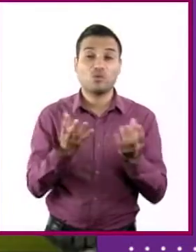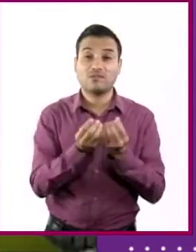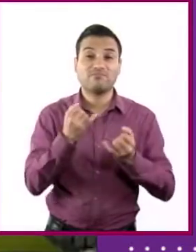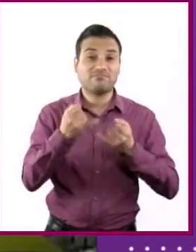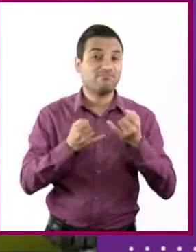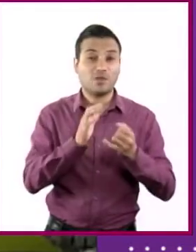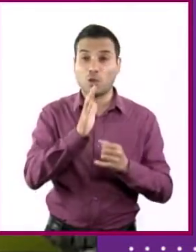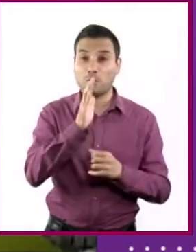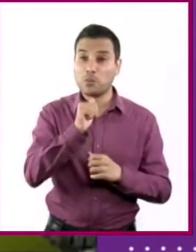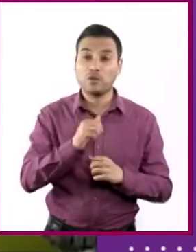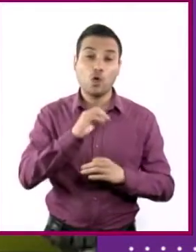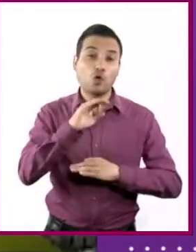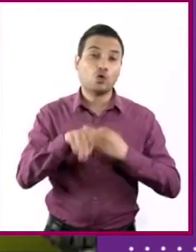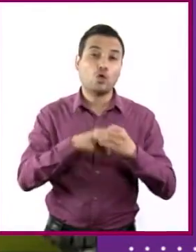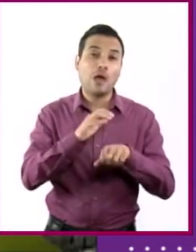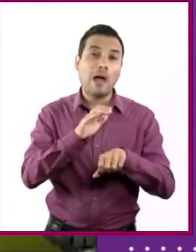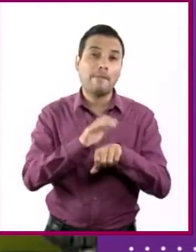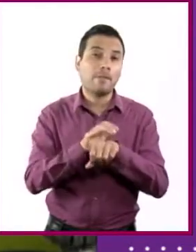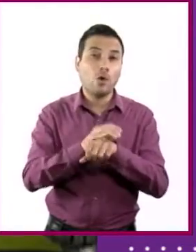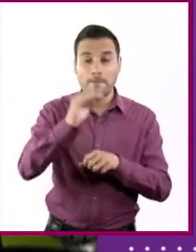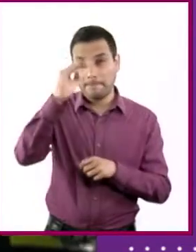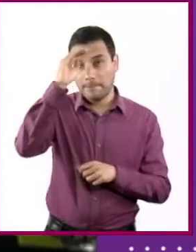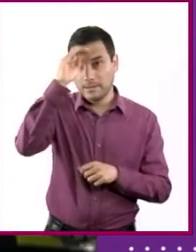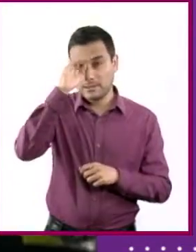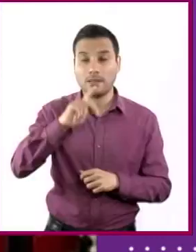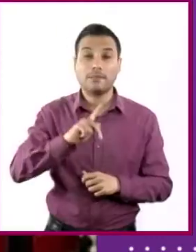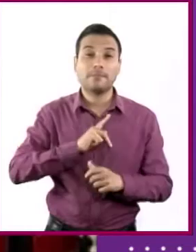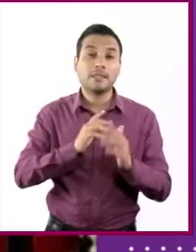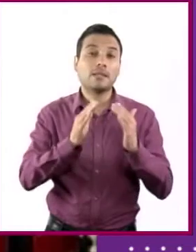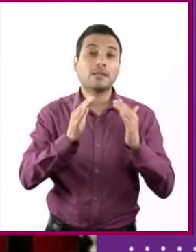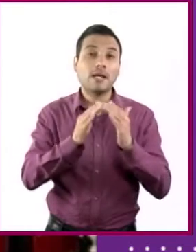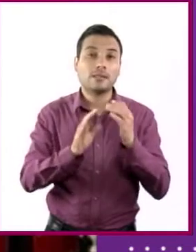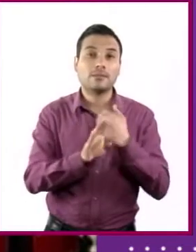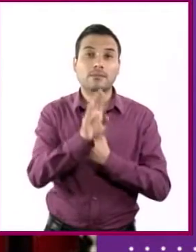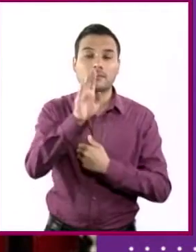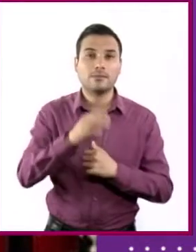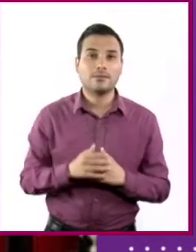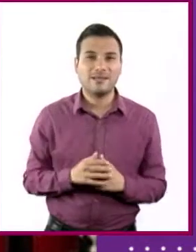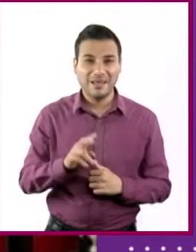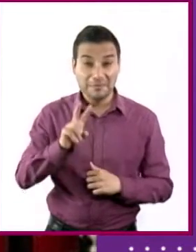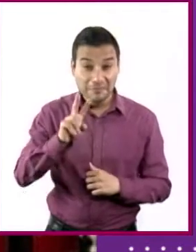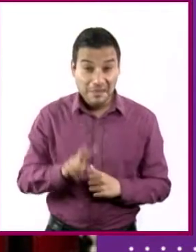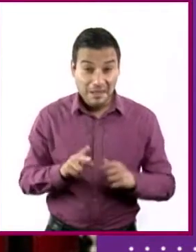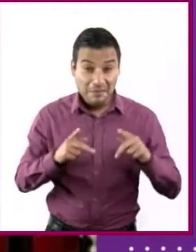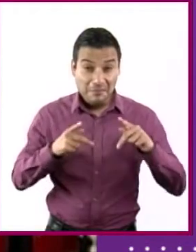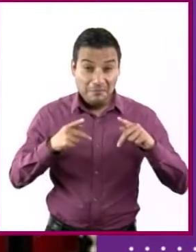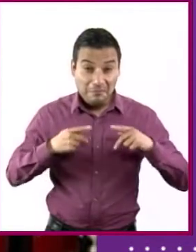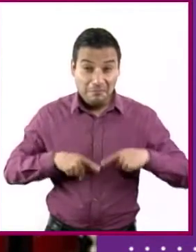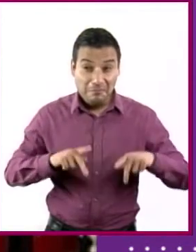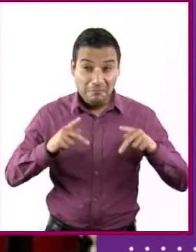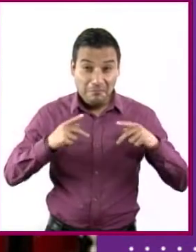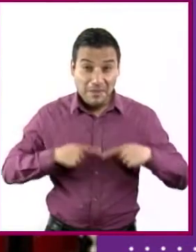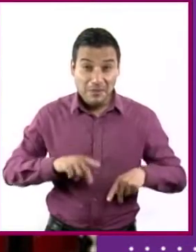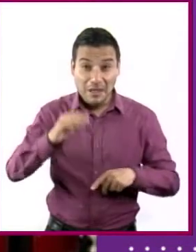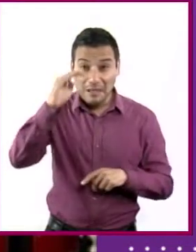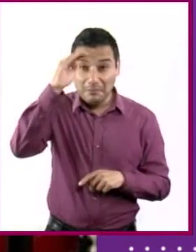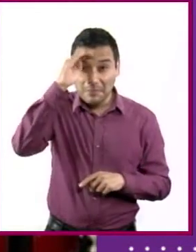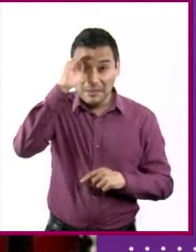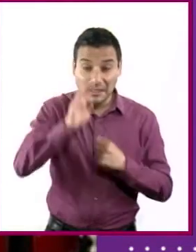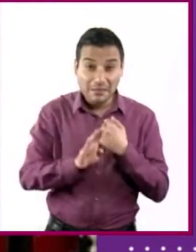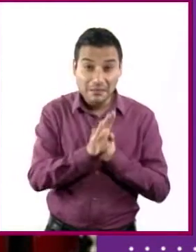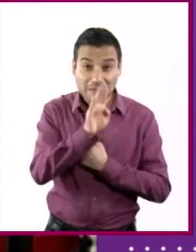in town believed that my house was haunted. They thought you were a ghost because of those